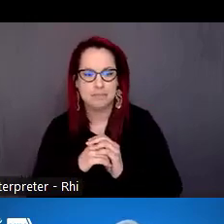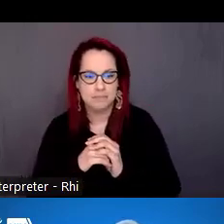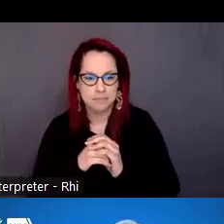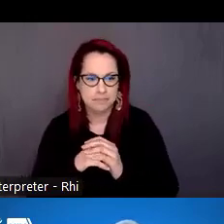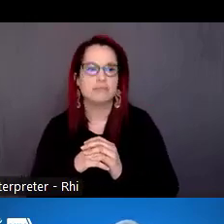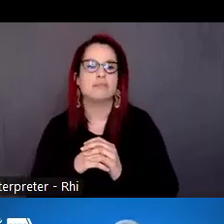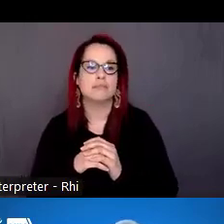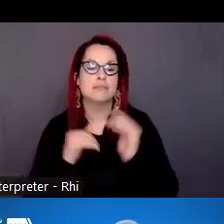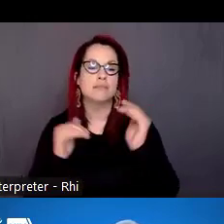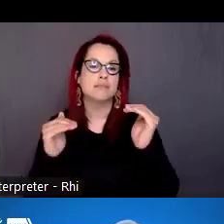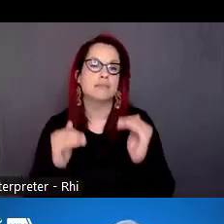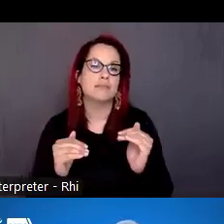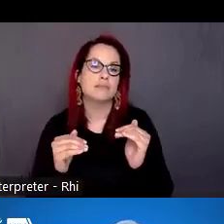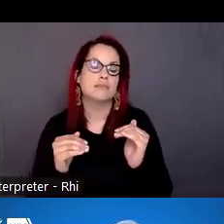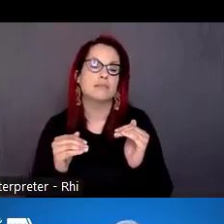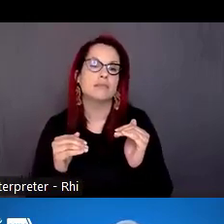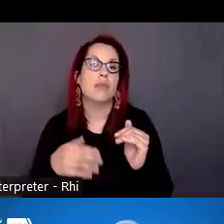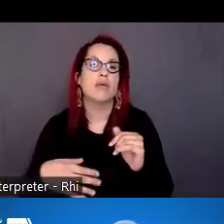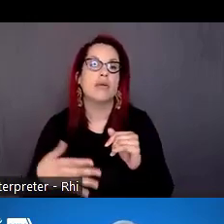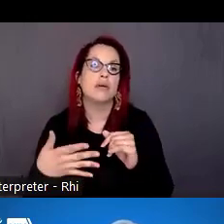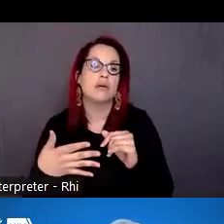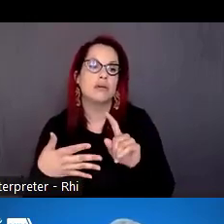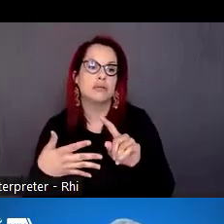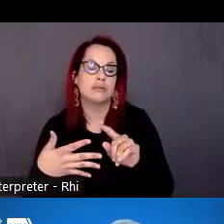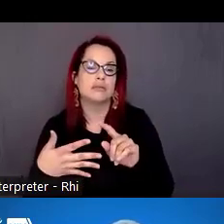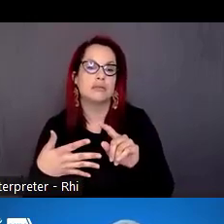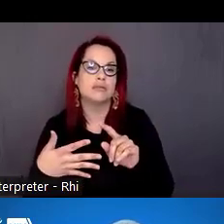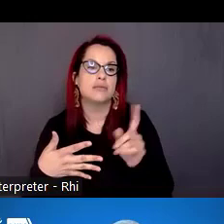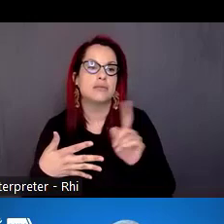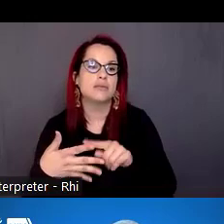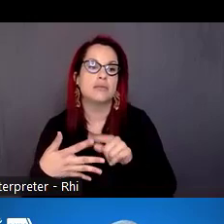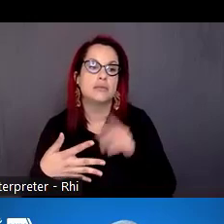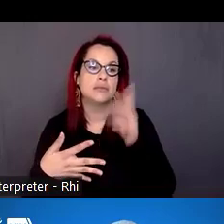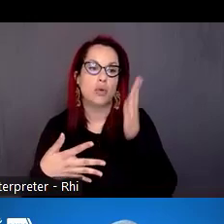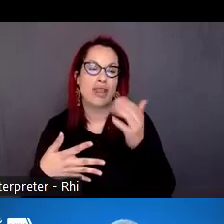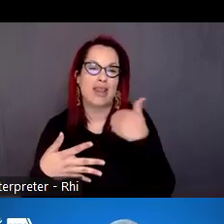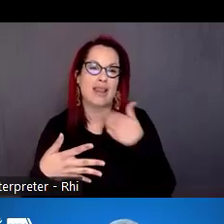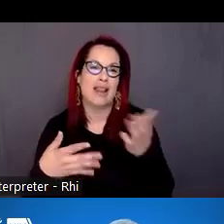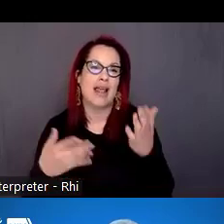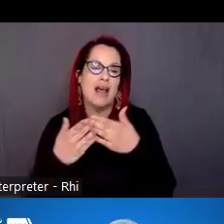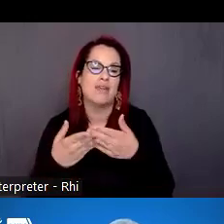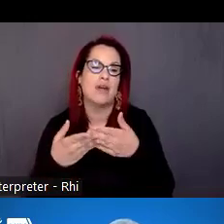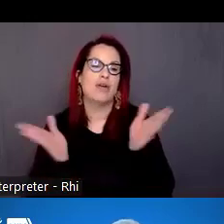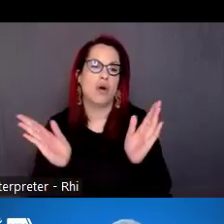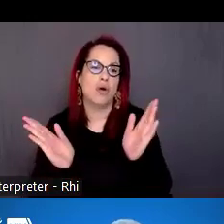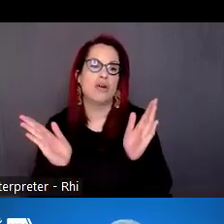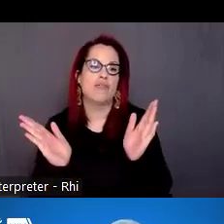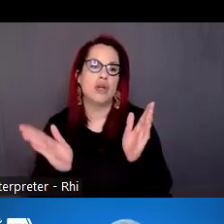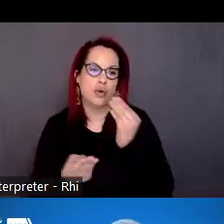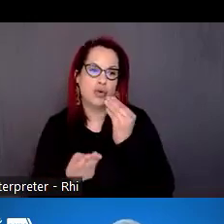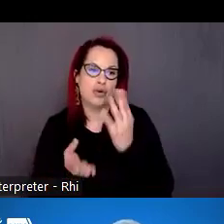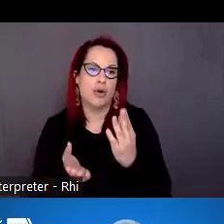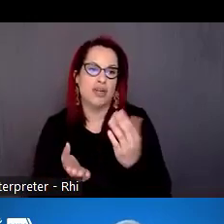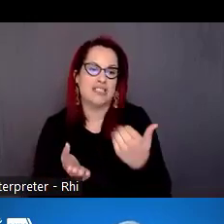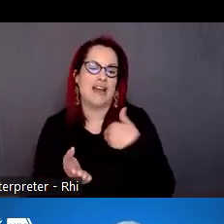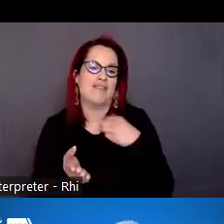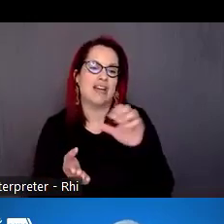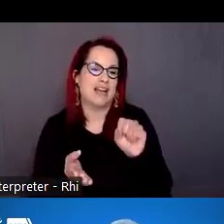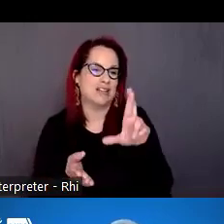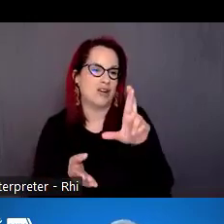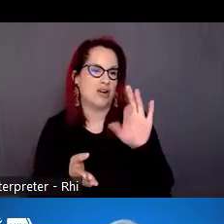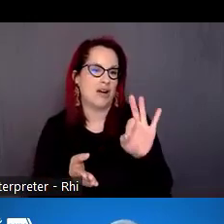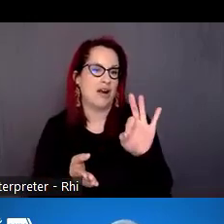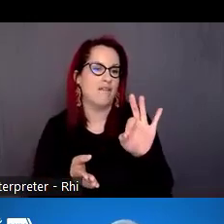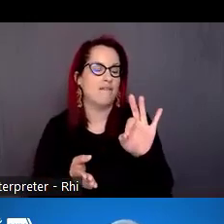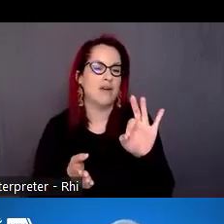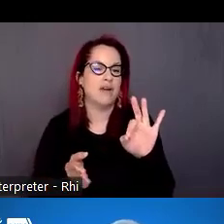It's going to be accompanied by an overview notice that puts Simplified Review in context with other changes